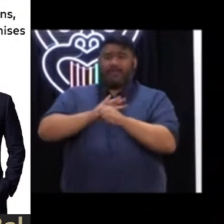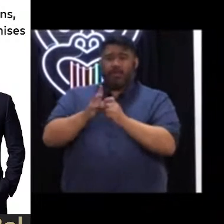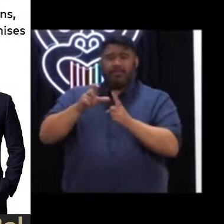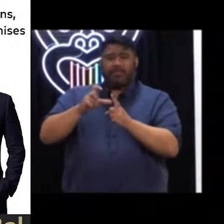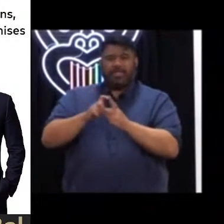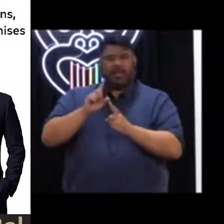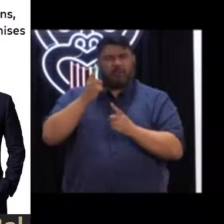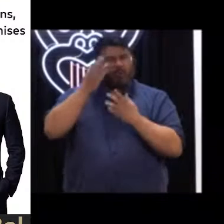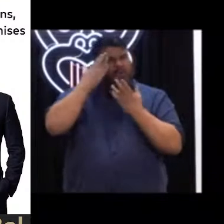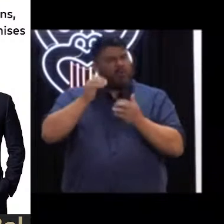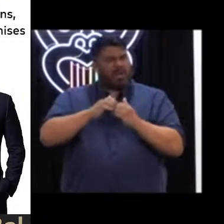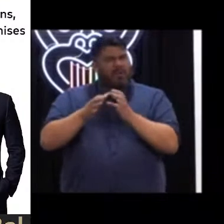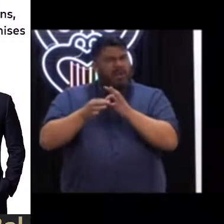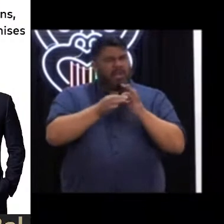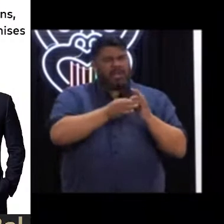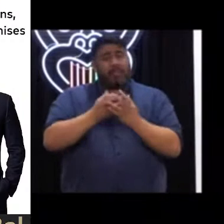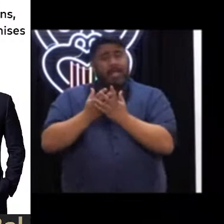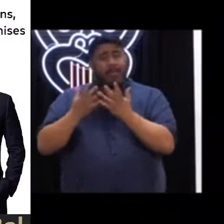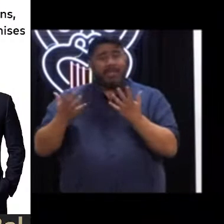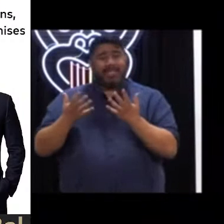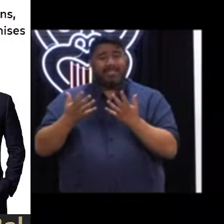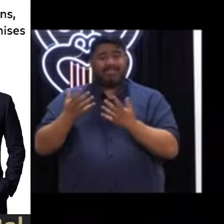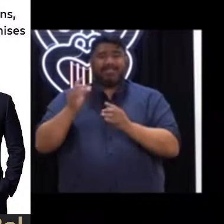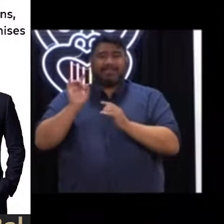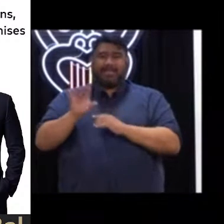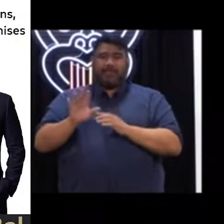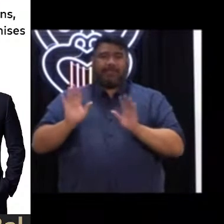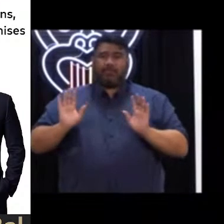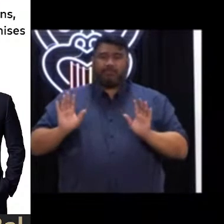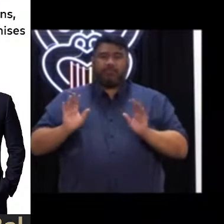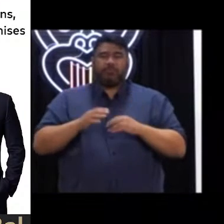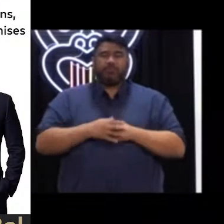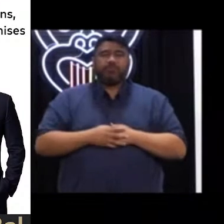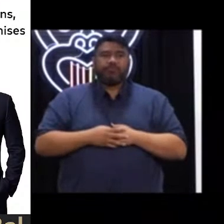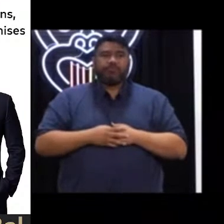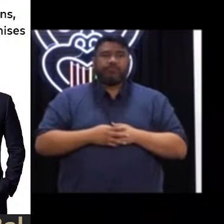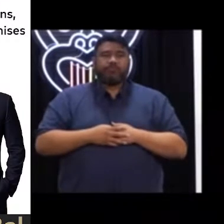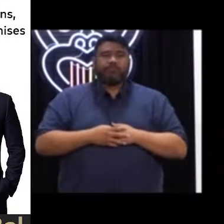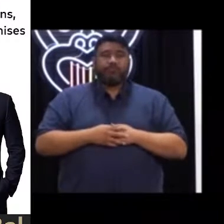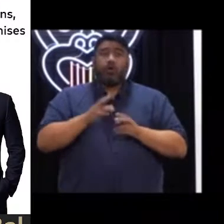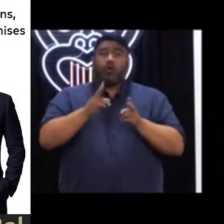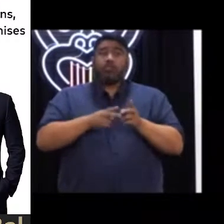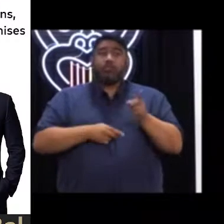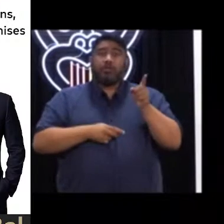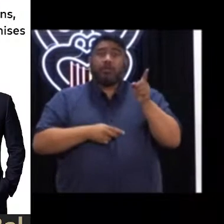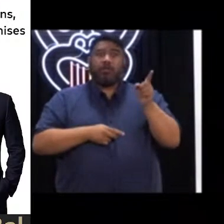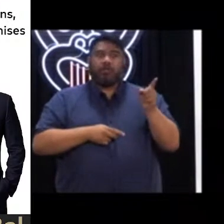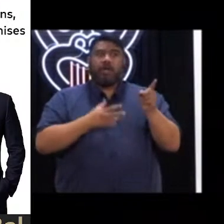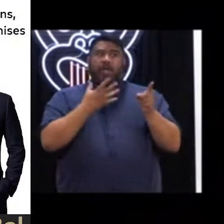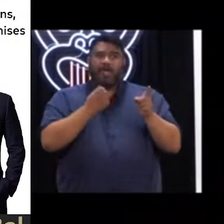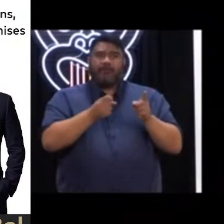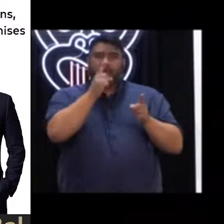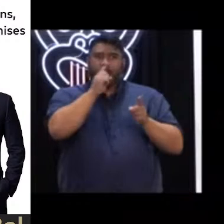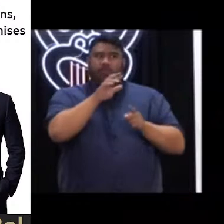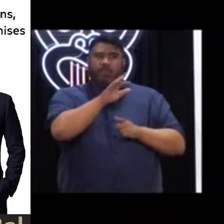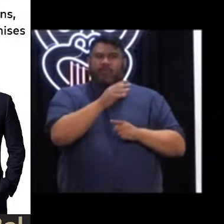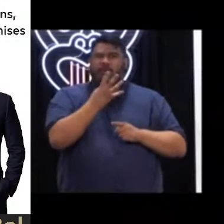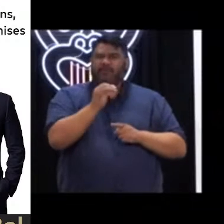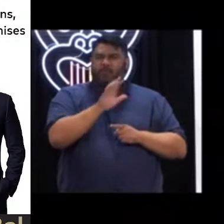There are 22 people currently in Auckland hospitals, and of those, 4 are in intensive care and all require ventilation.